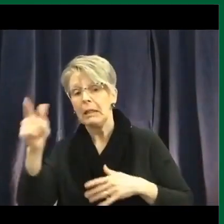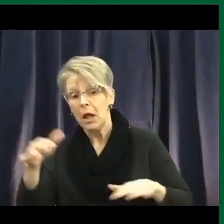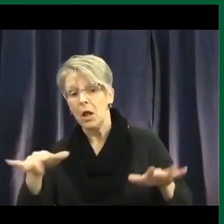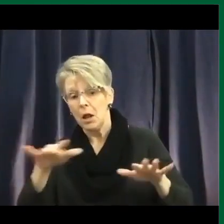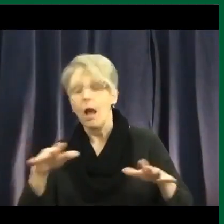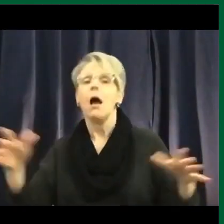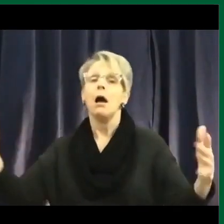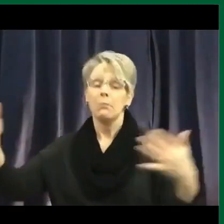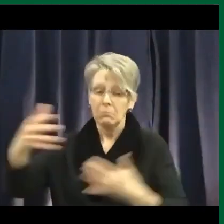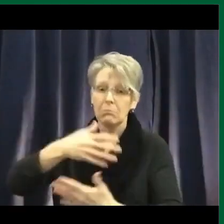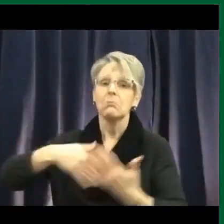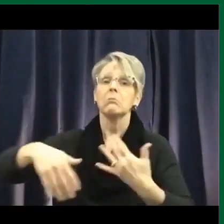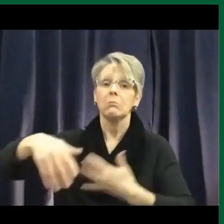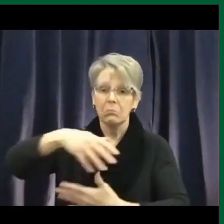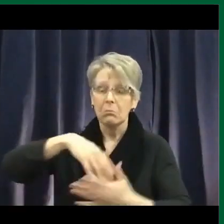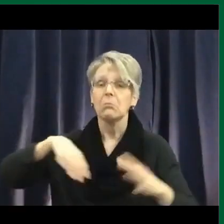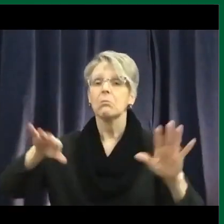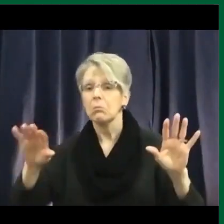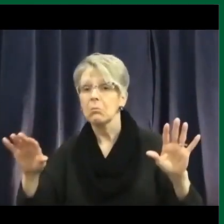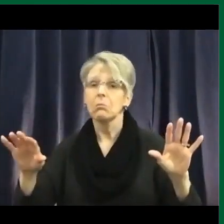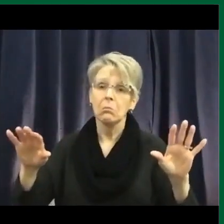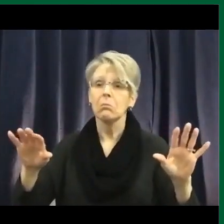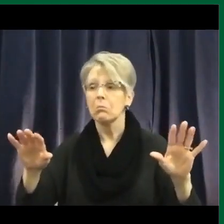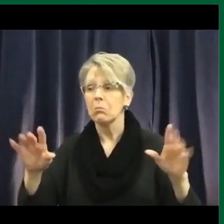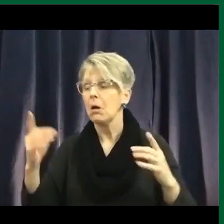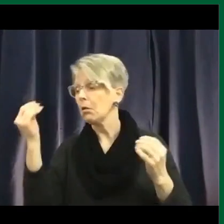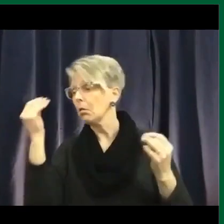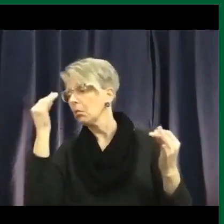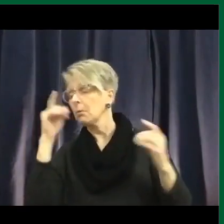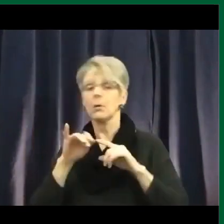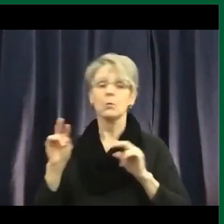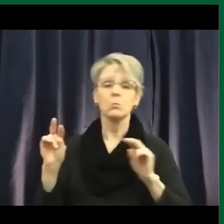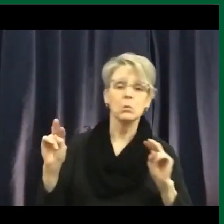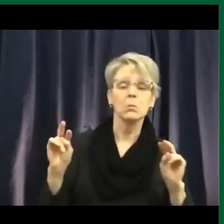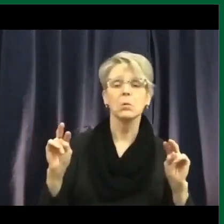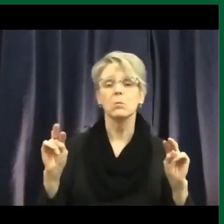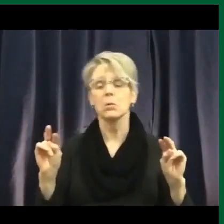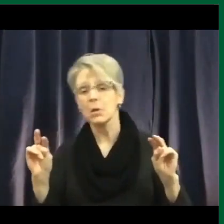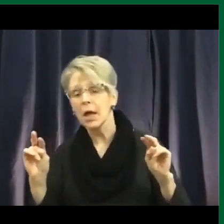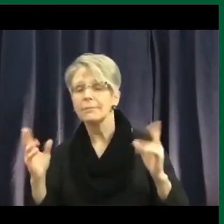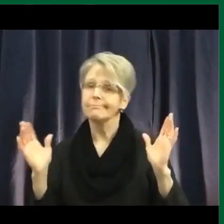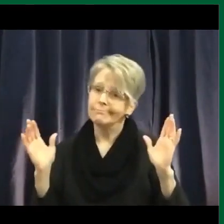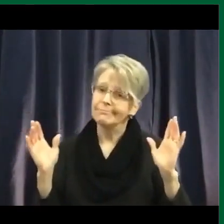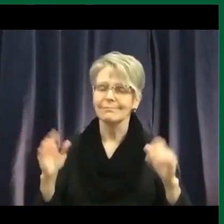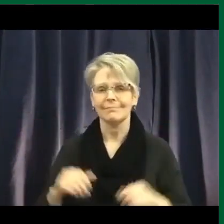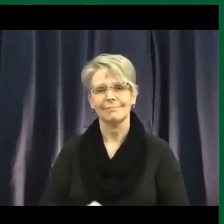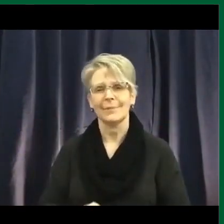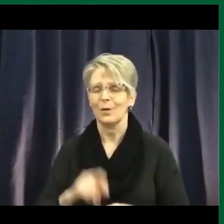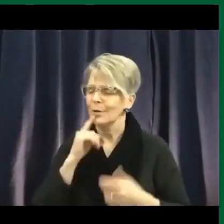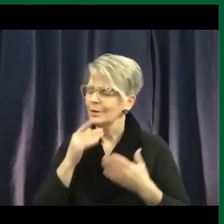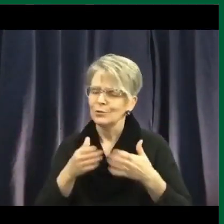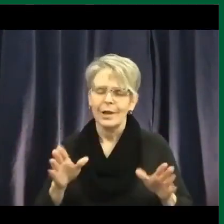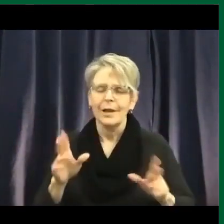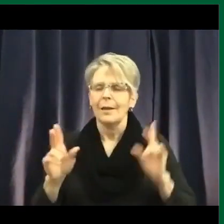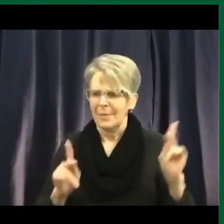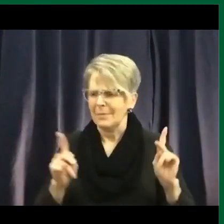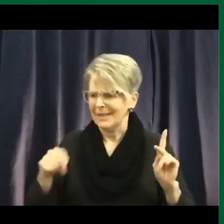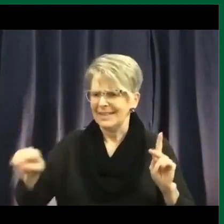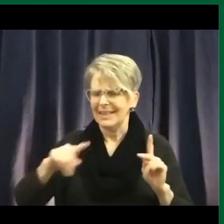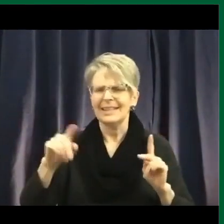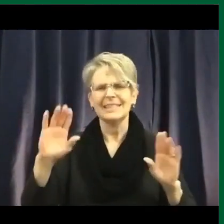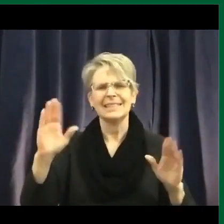is, I think that's a time to reconsider some of these things. But I think, generally people have understood